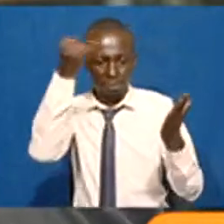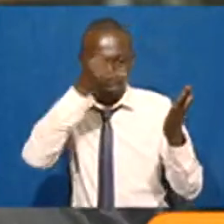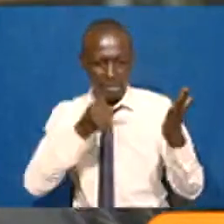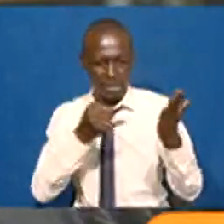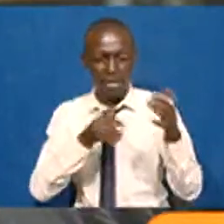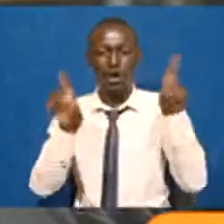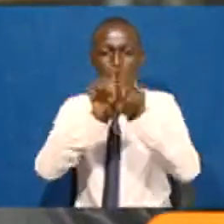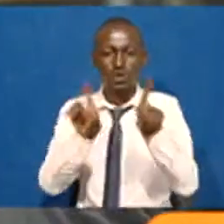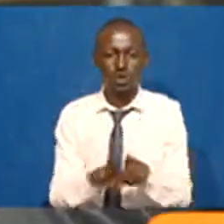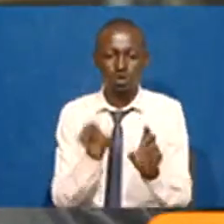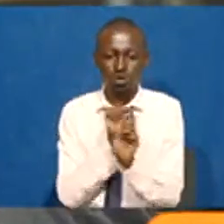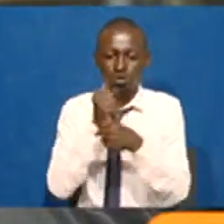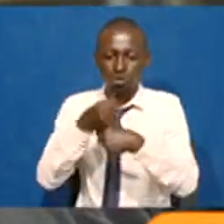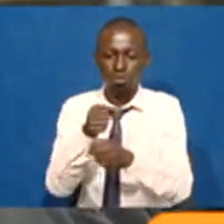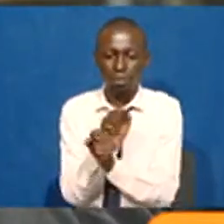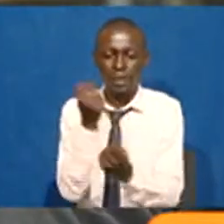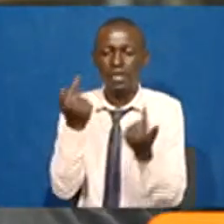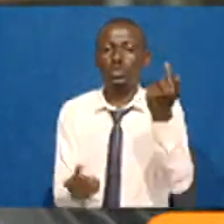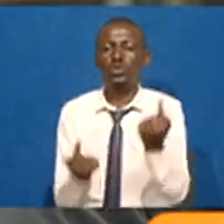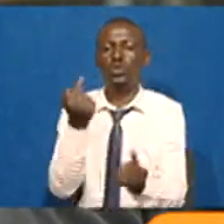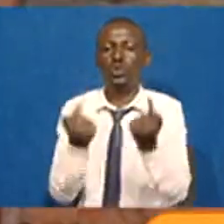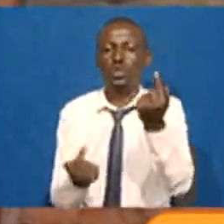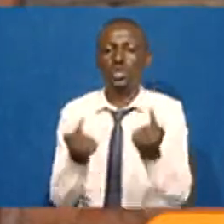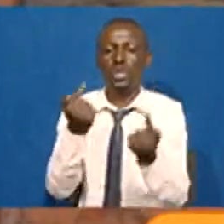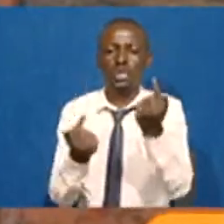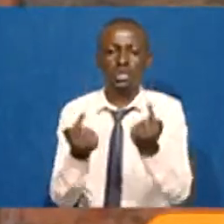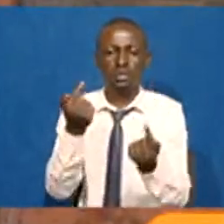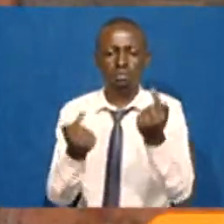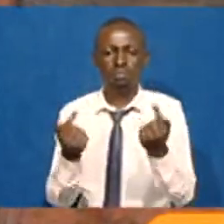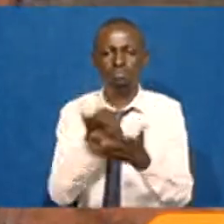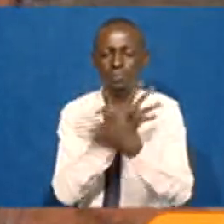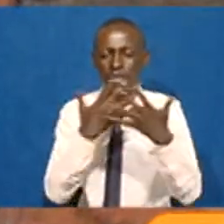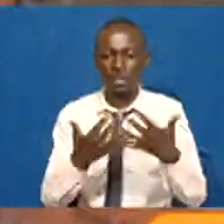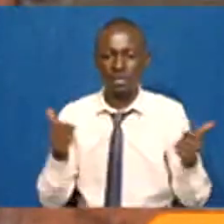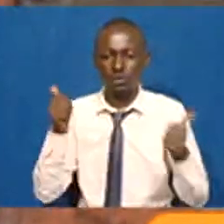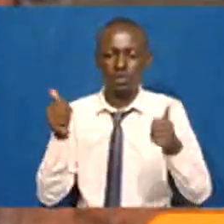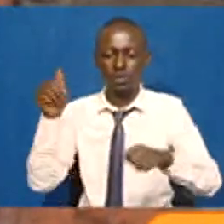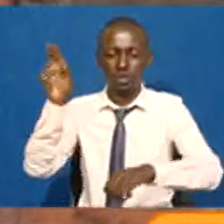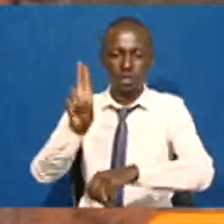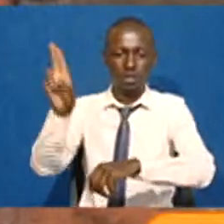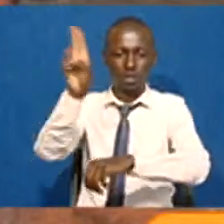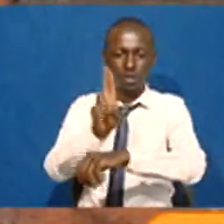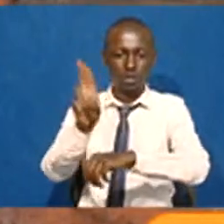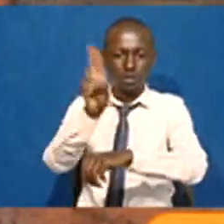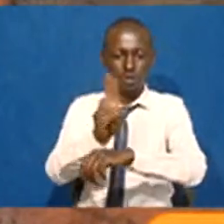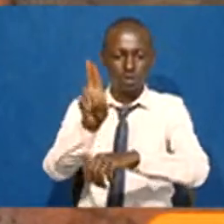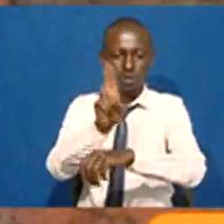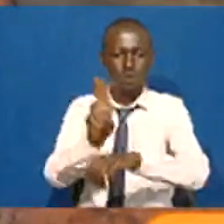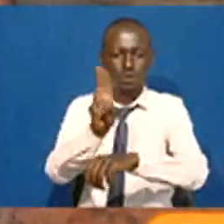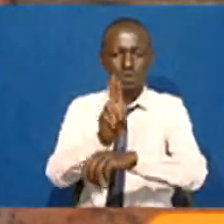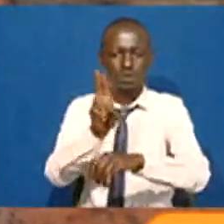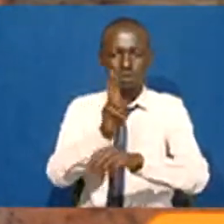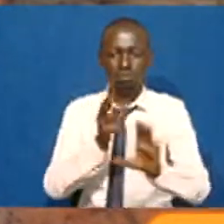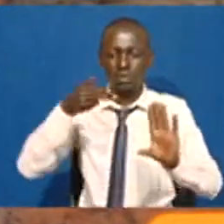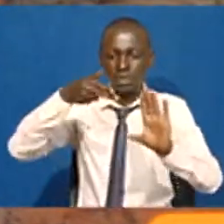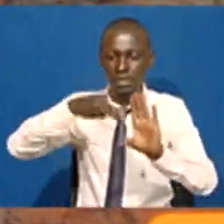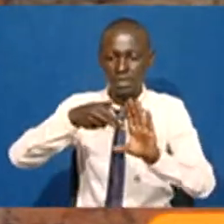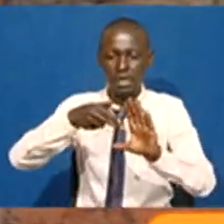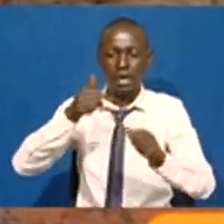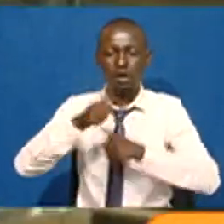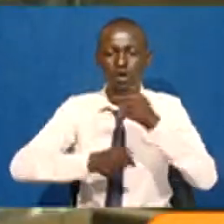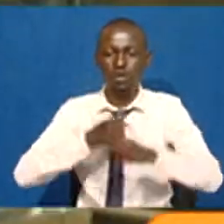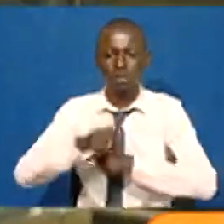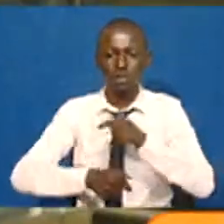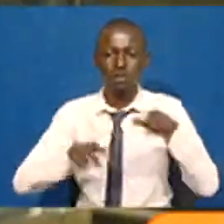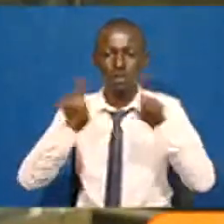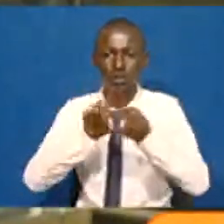produces cookstoves, mm-hmm. institutional cookstoves that run on biodiesel as a fuel because it's more sustainable and